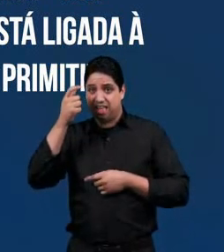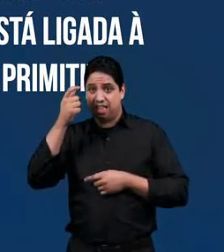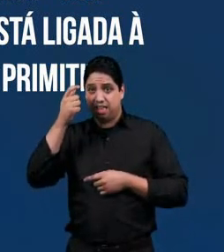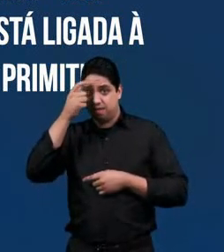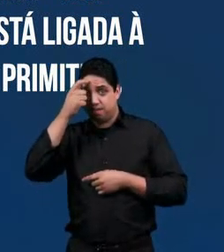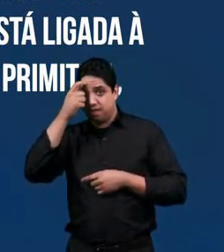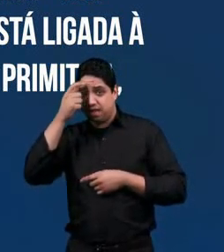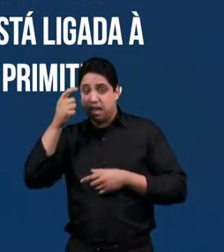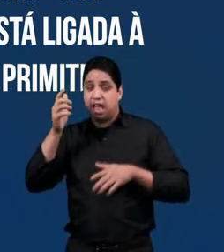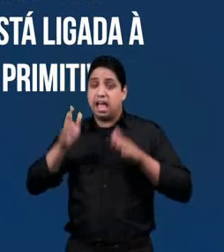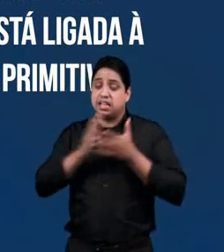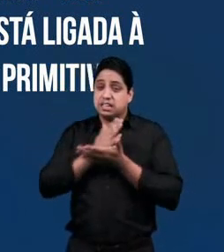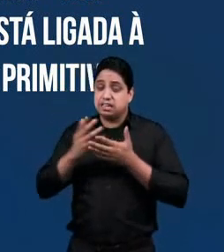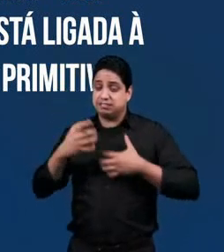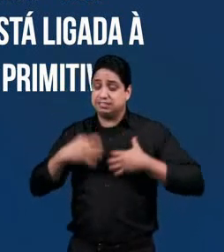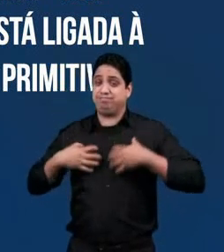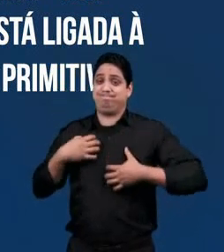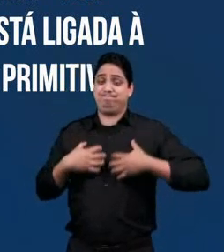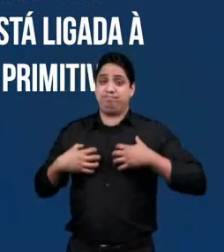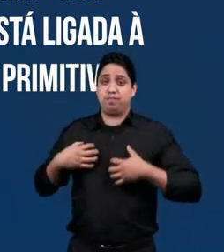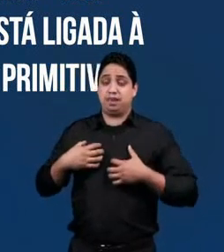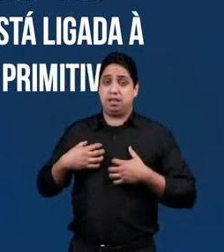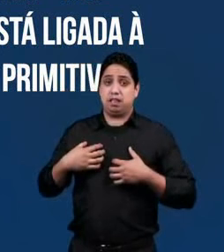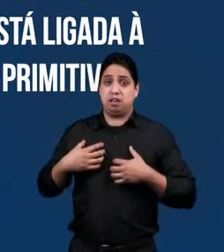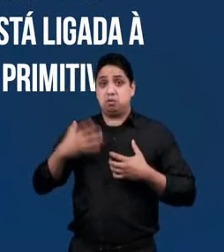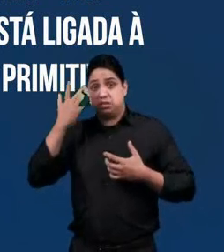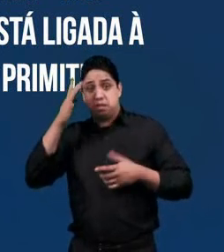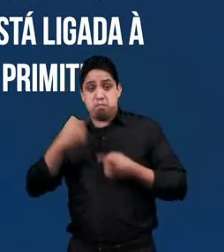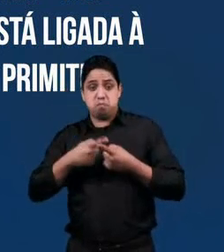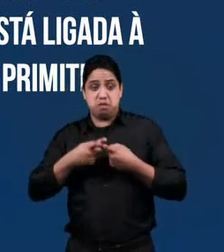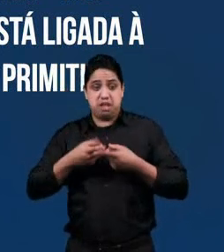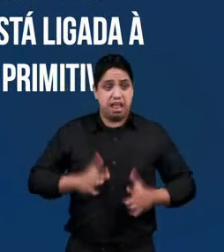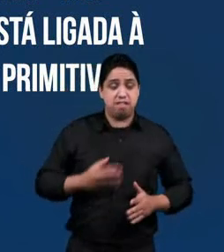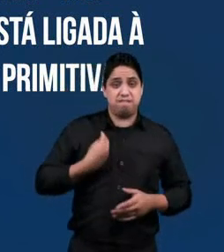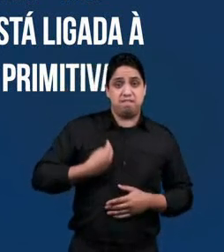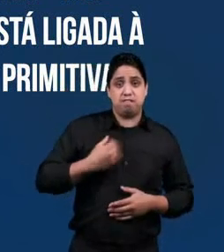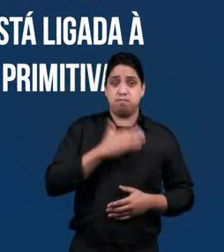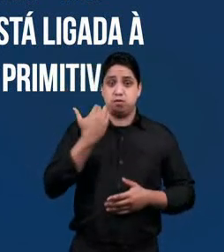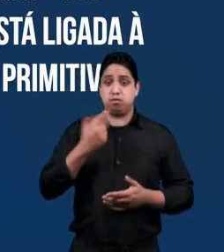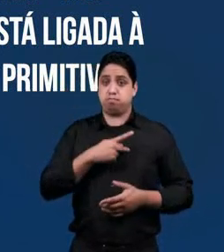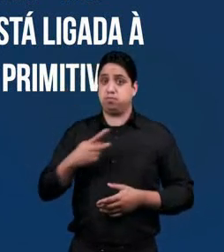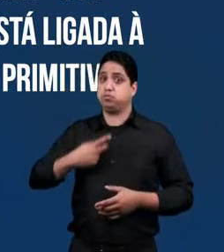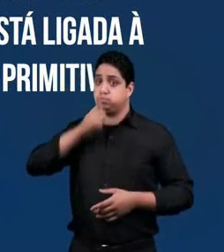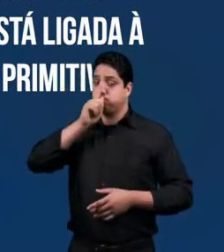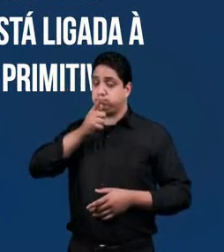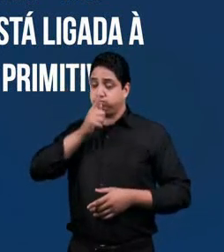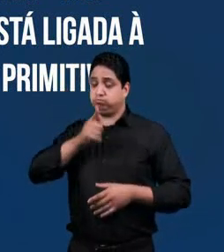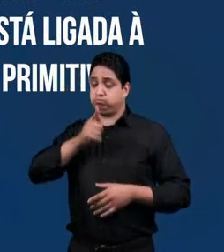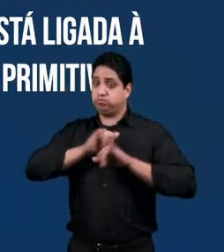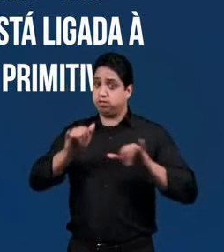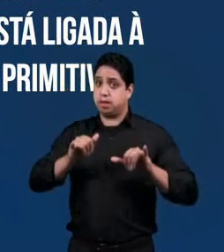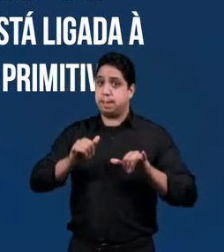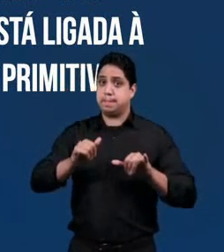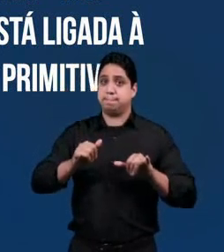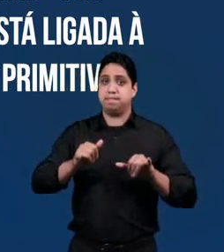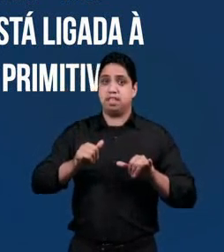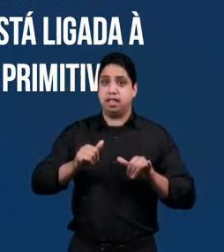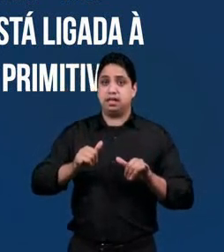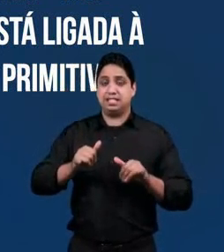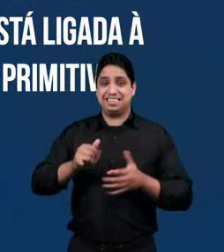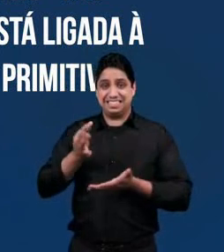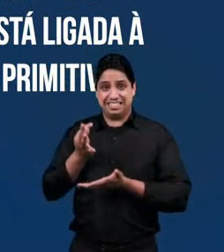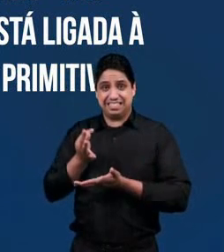Monica, and Carlos, that they may remain firm in the faith in Jesus Christ. The mind is the thirst of the